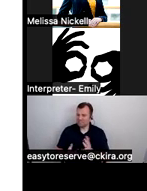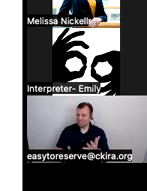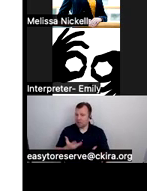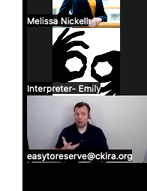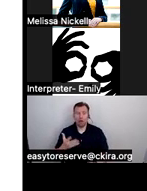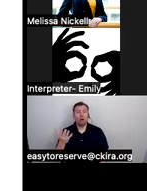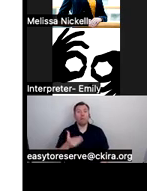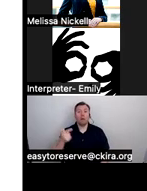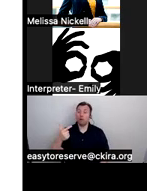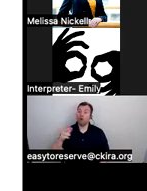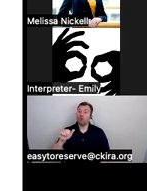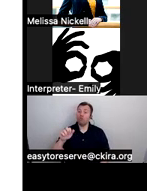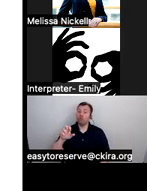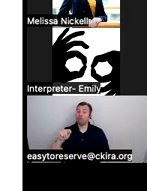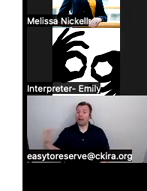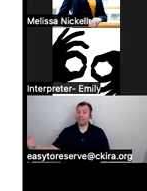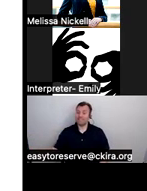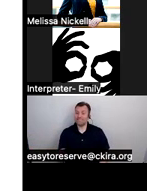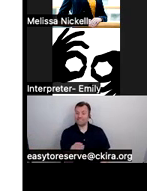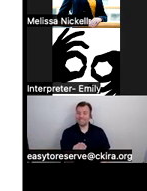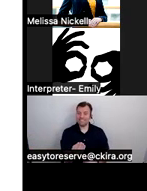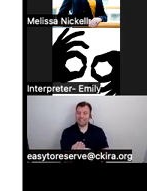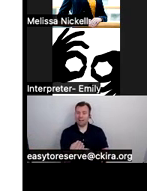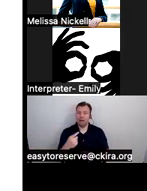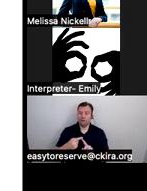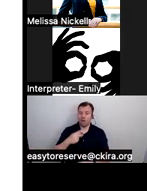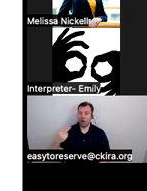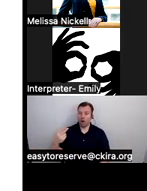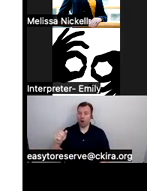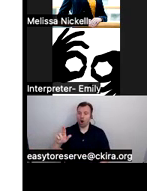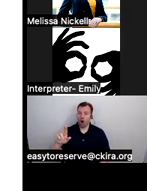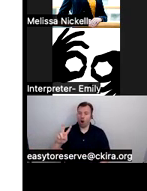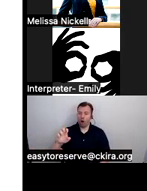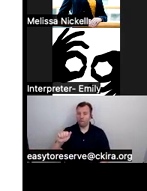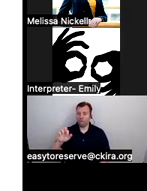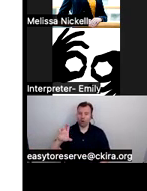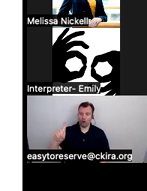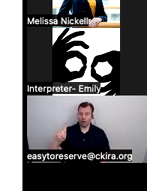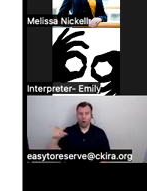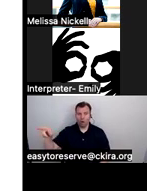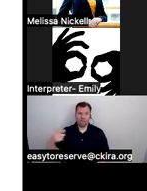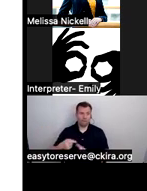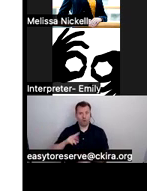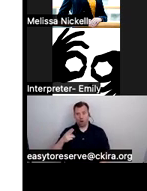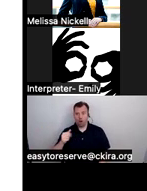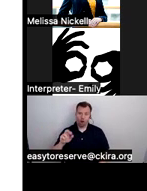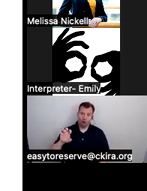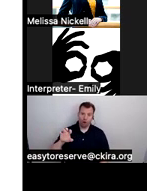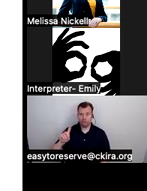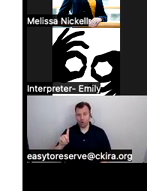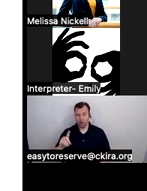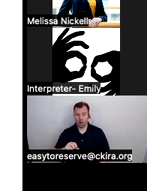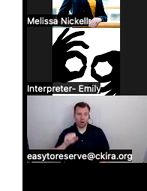a grant comes into the study section from Harvard. And people assume, well, gosh, if a grant's coming in from Harvard